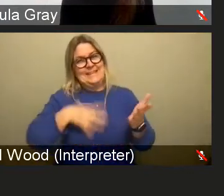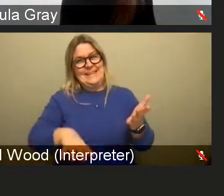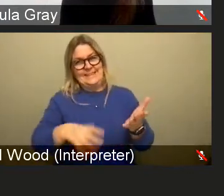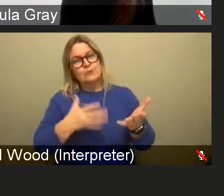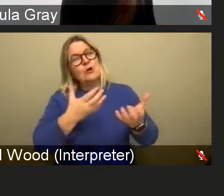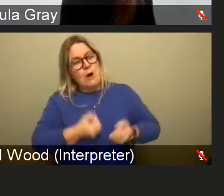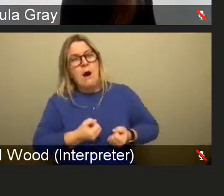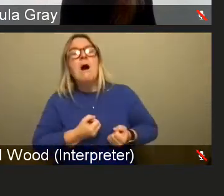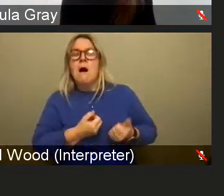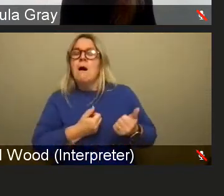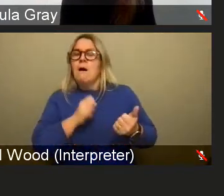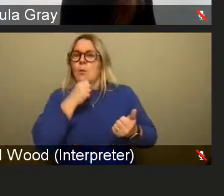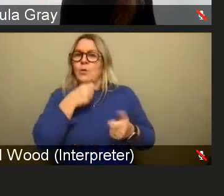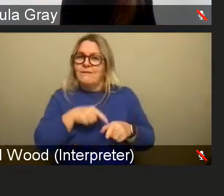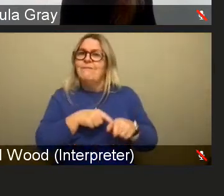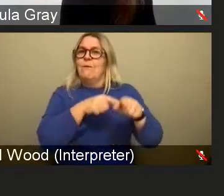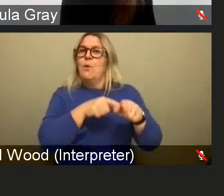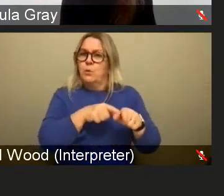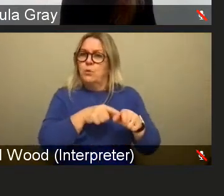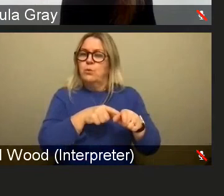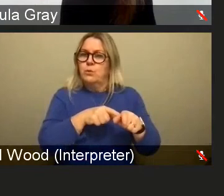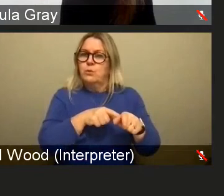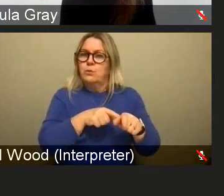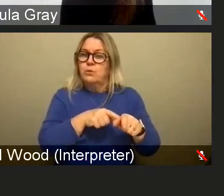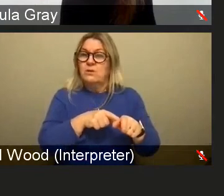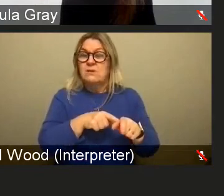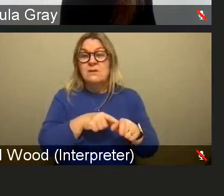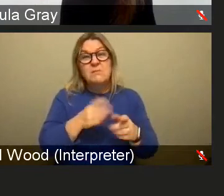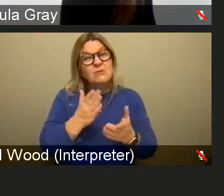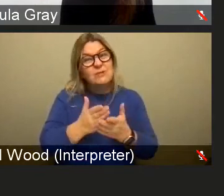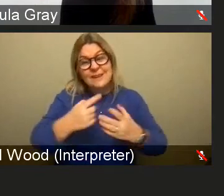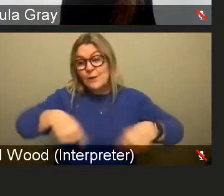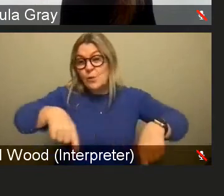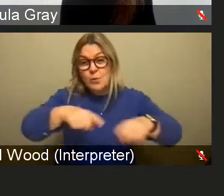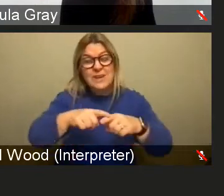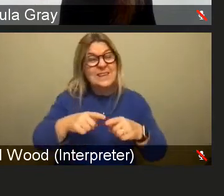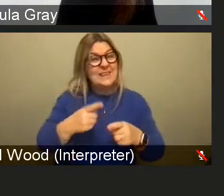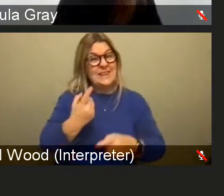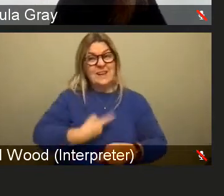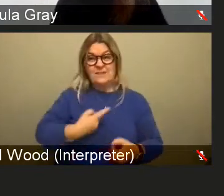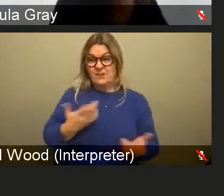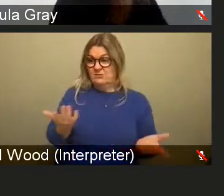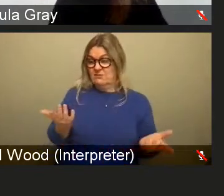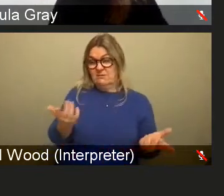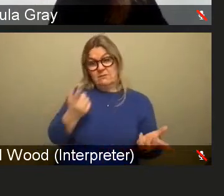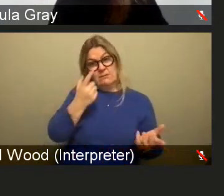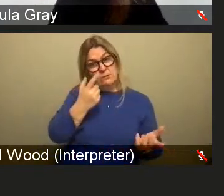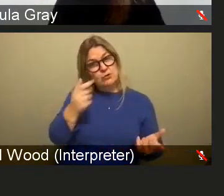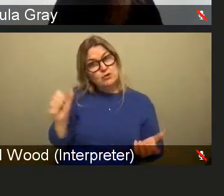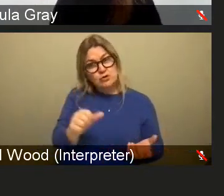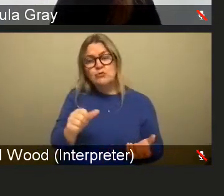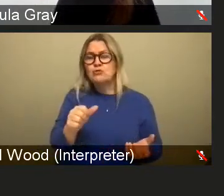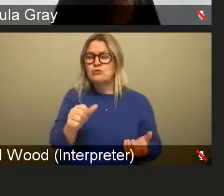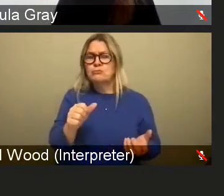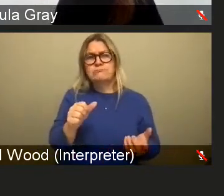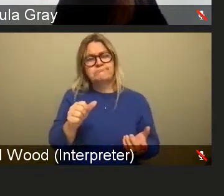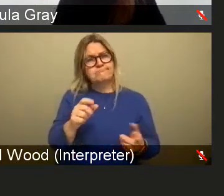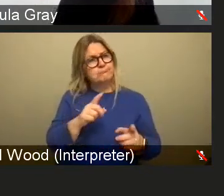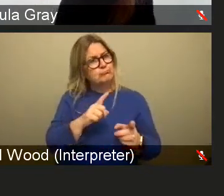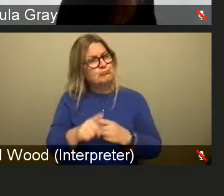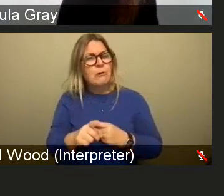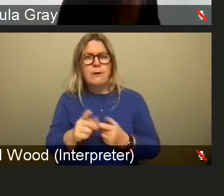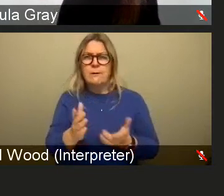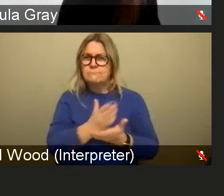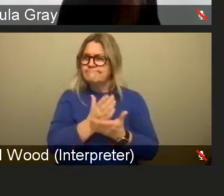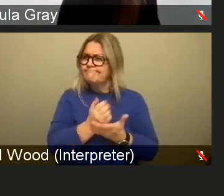do as individuals ourselves in our daily jobs to make our workplace more accessible and inclusive.